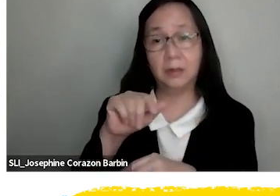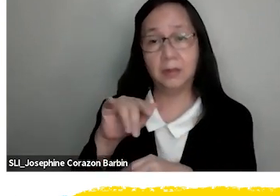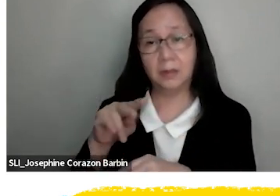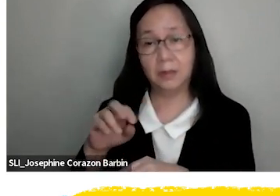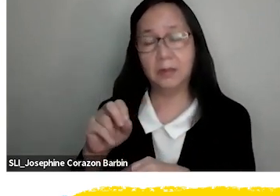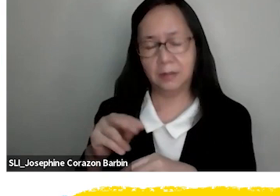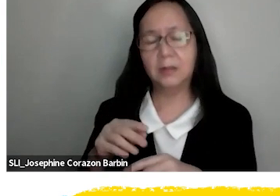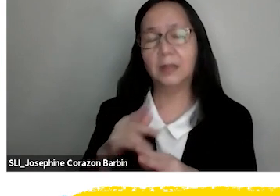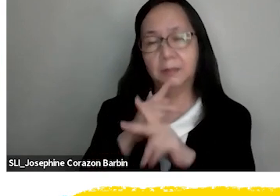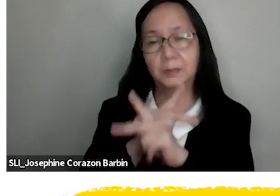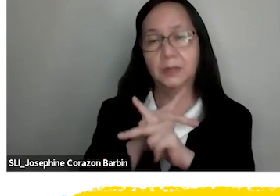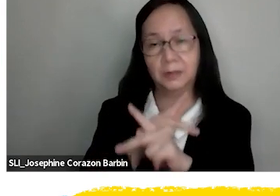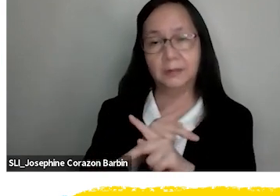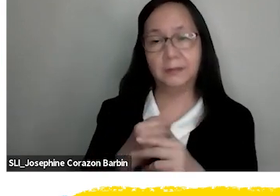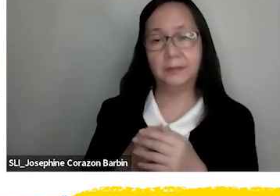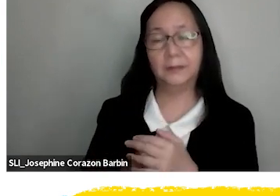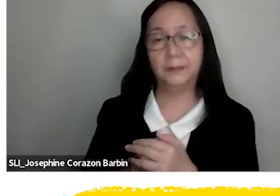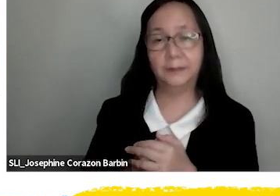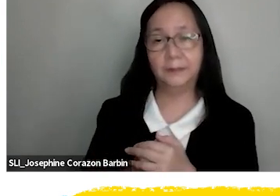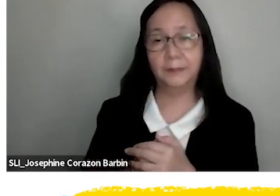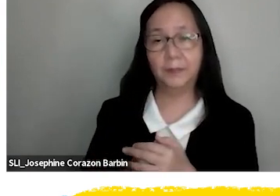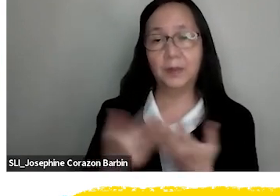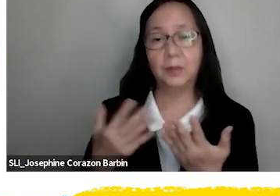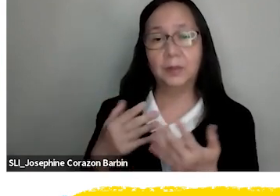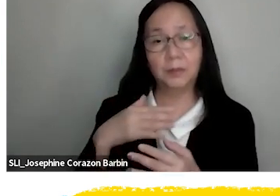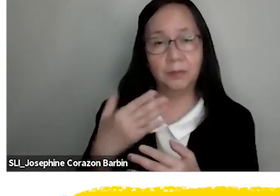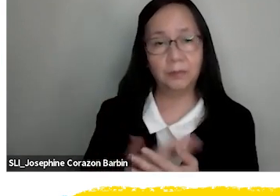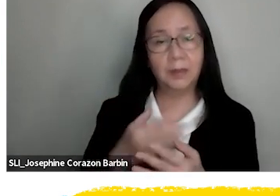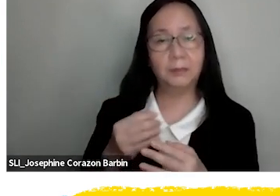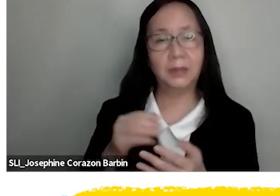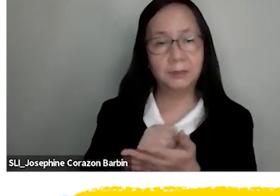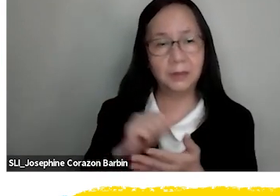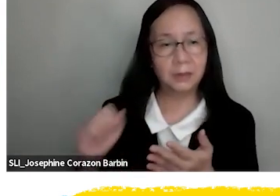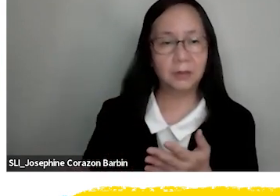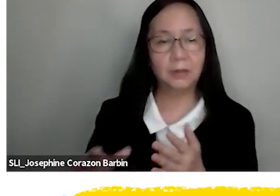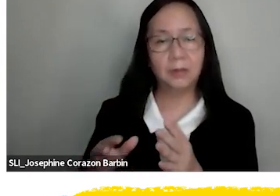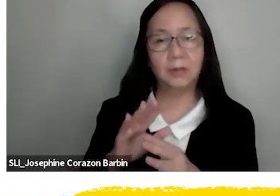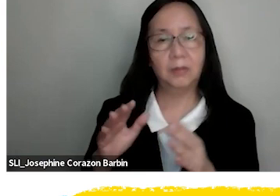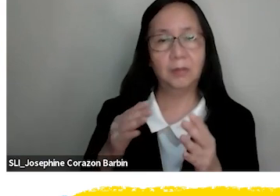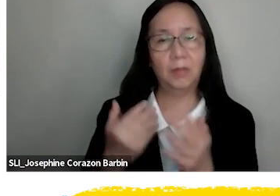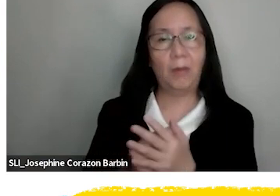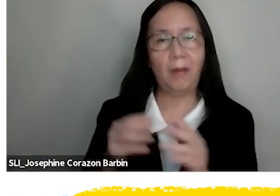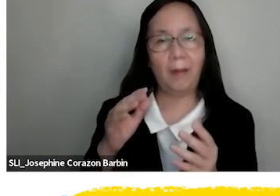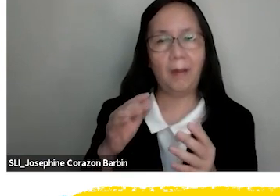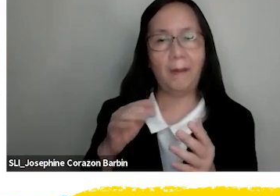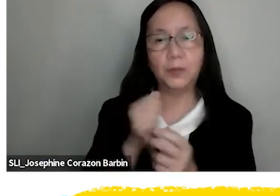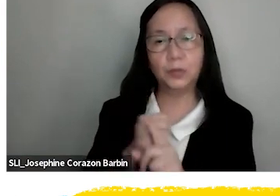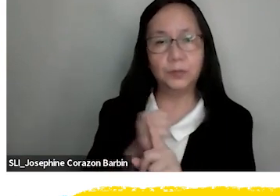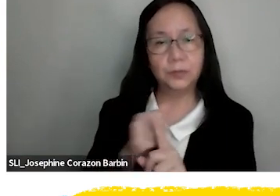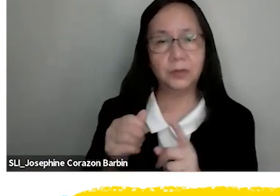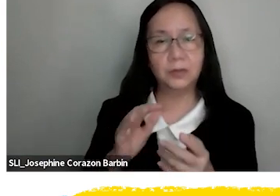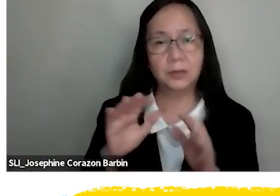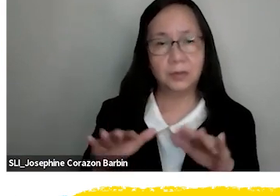be protected as well. We will protect them by eliminating all forms of online exploitation and abuse of children through the